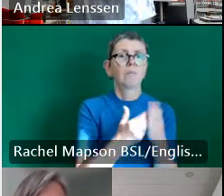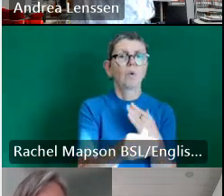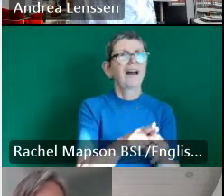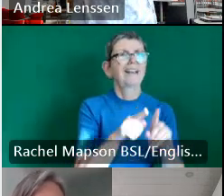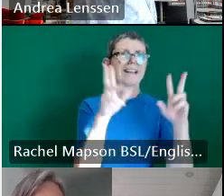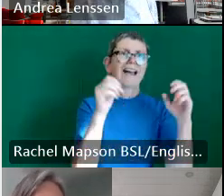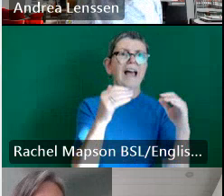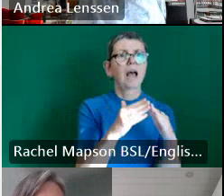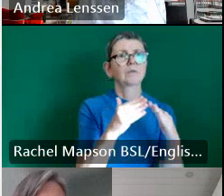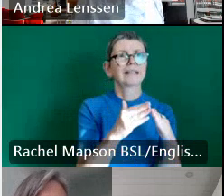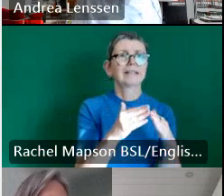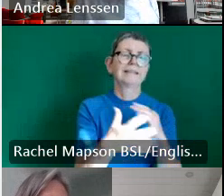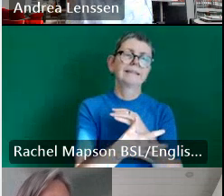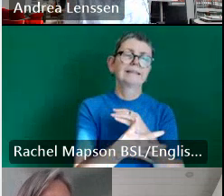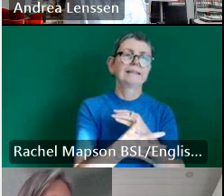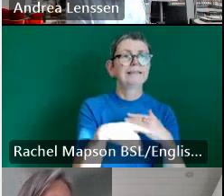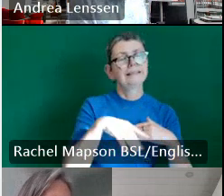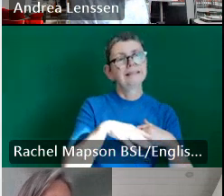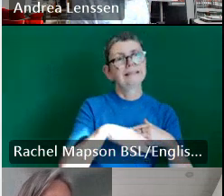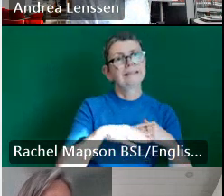could understand how some of these health